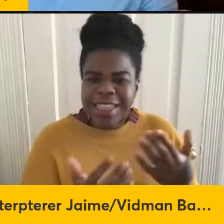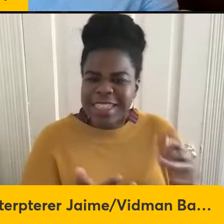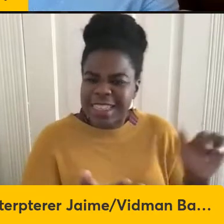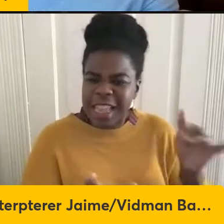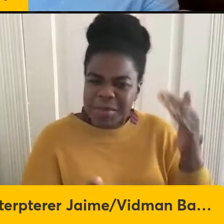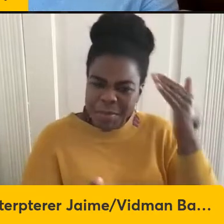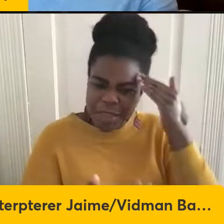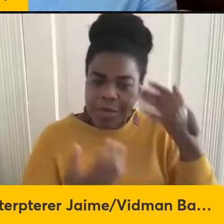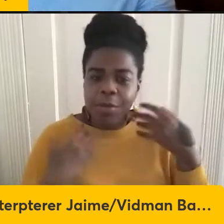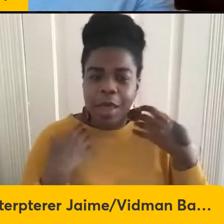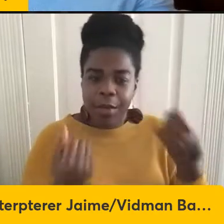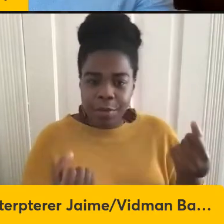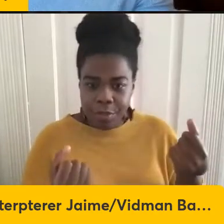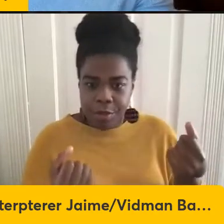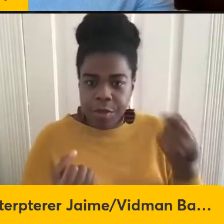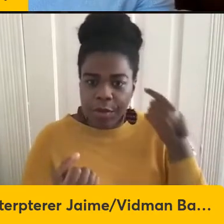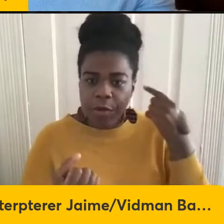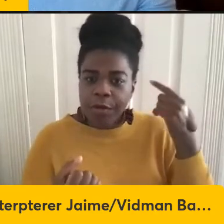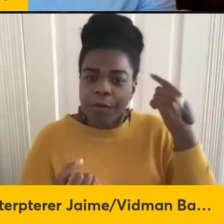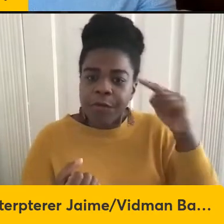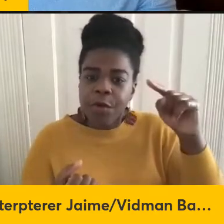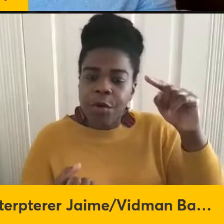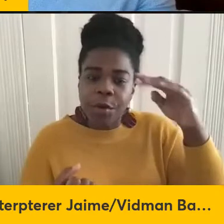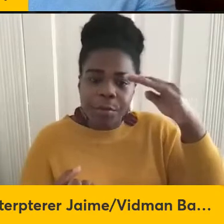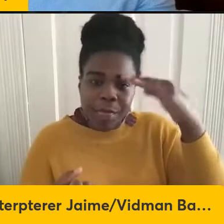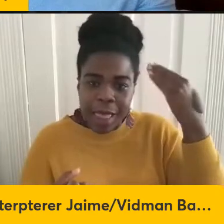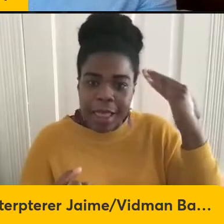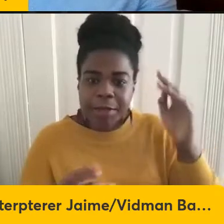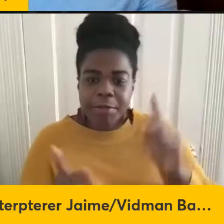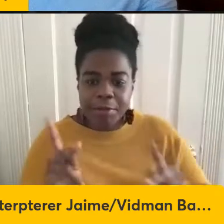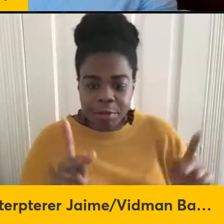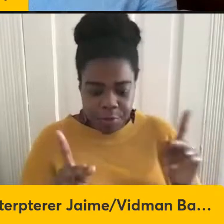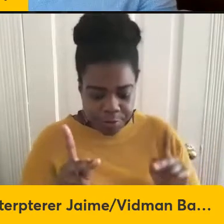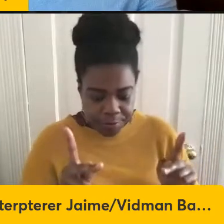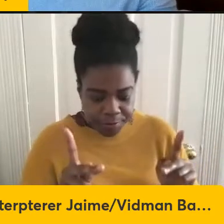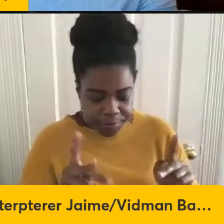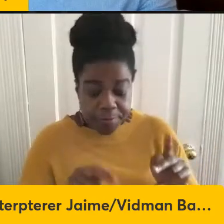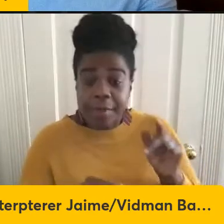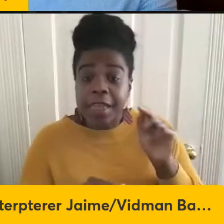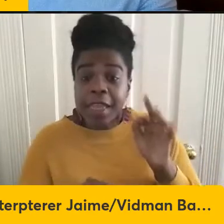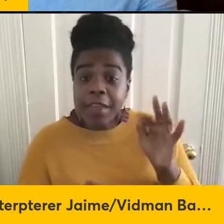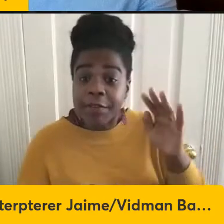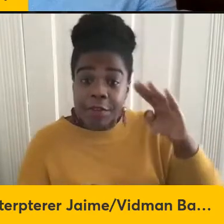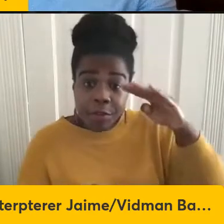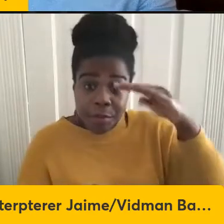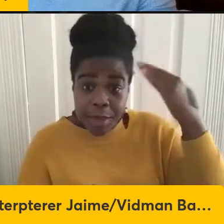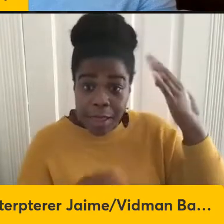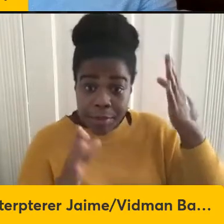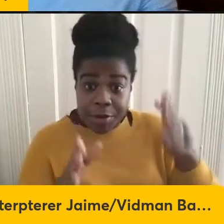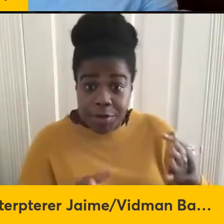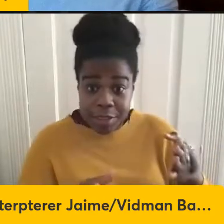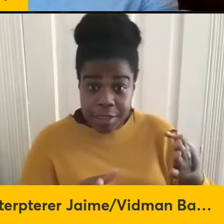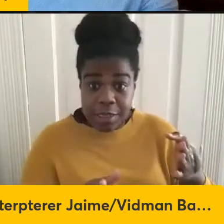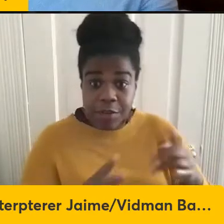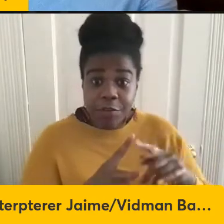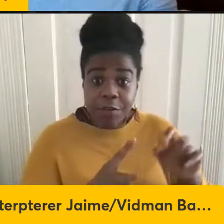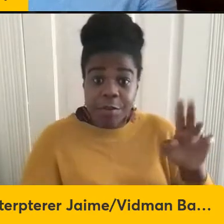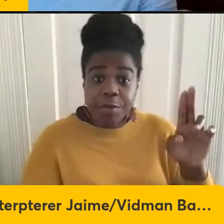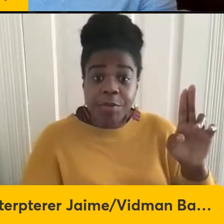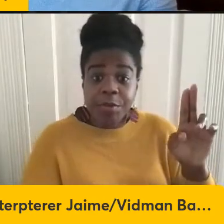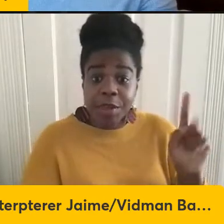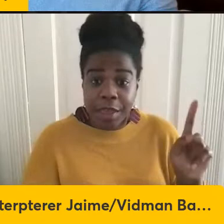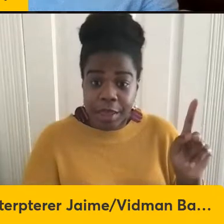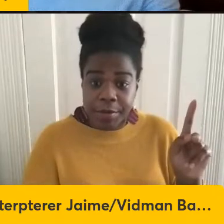health issues, for Black people. And we know if you're a Black person in the UK,